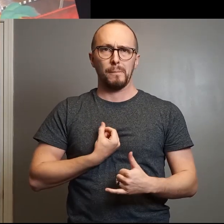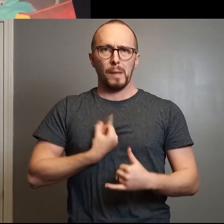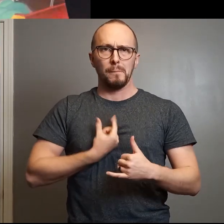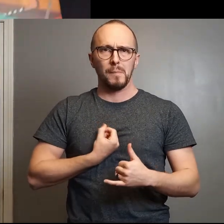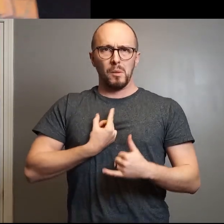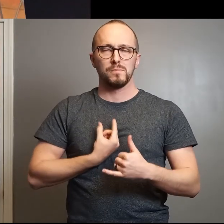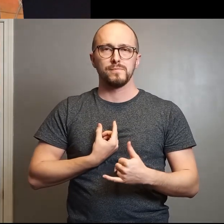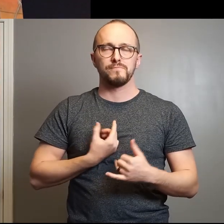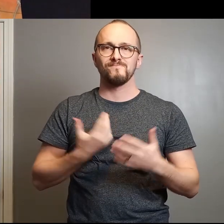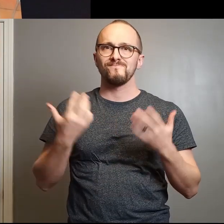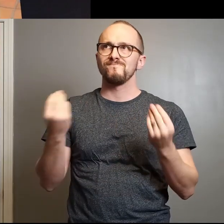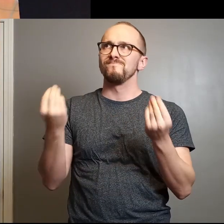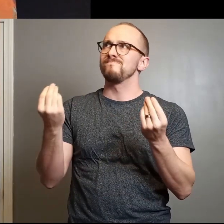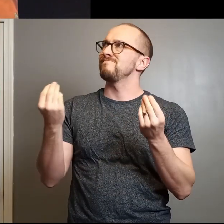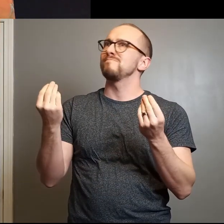hic.